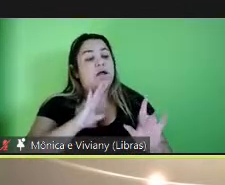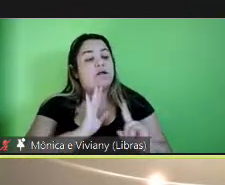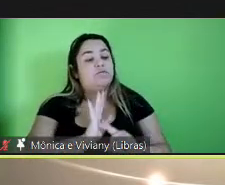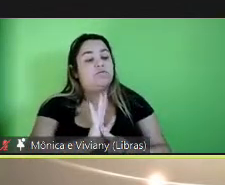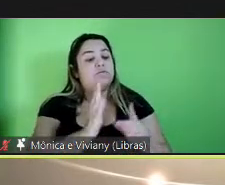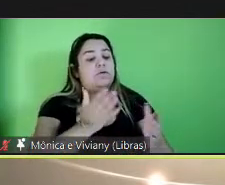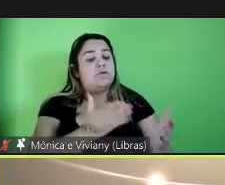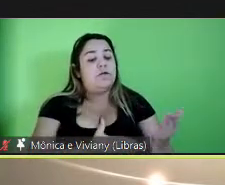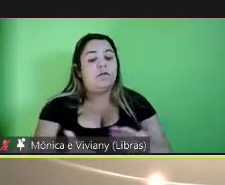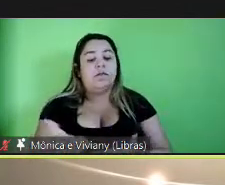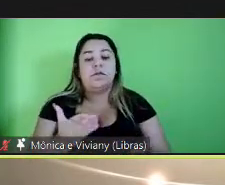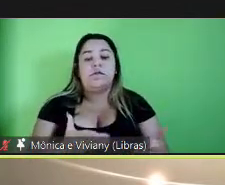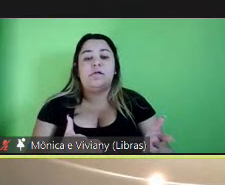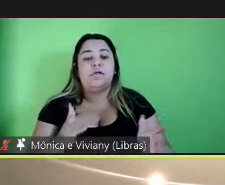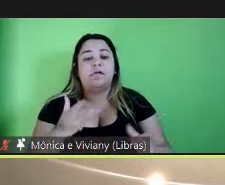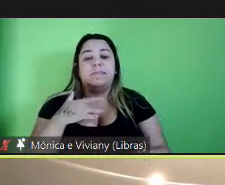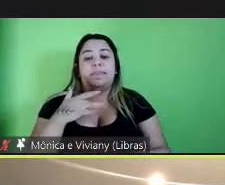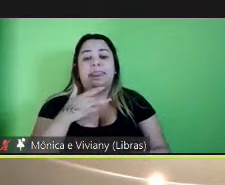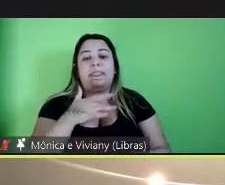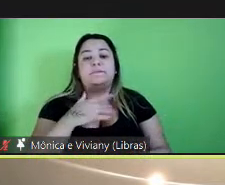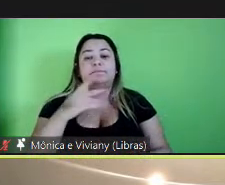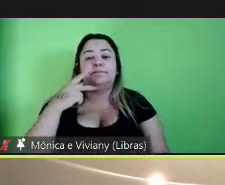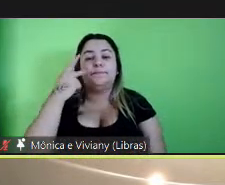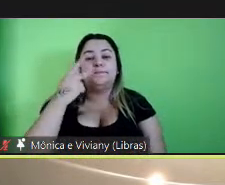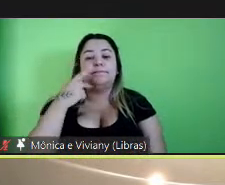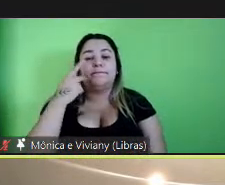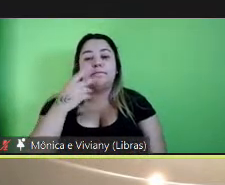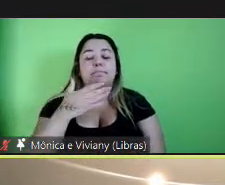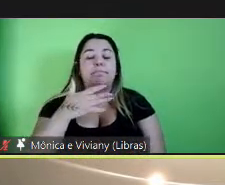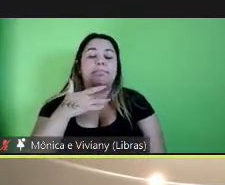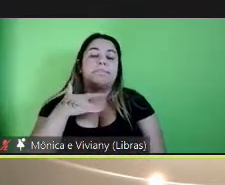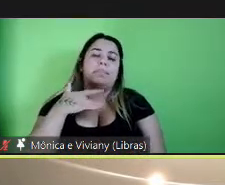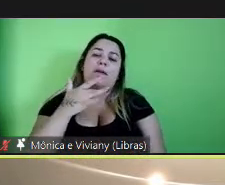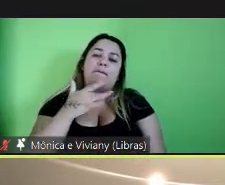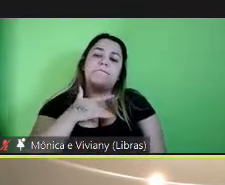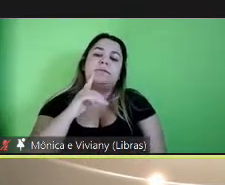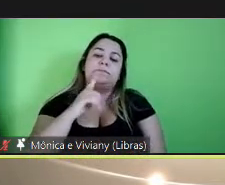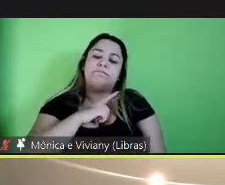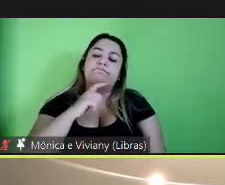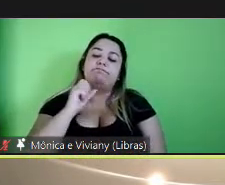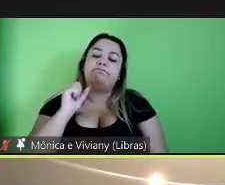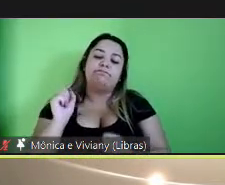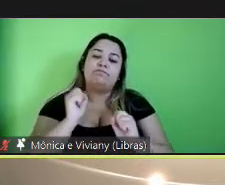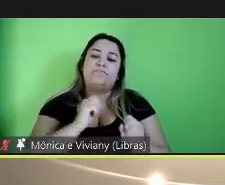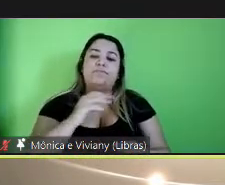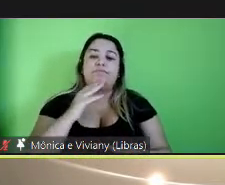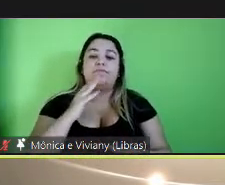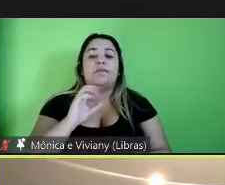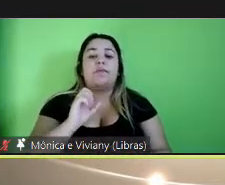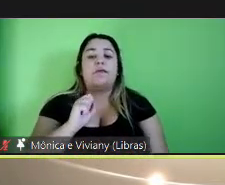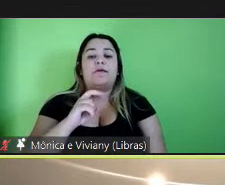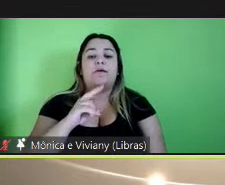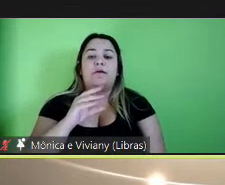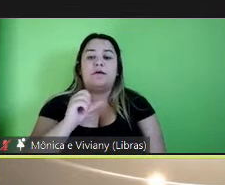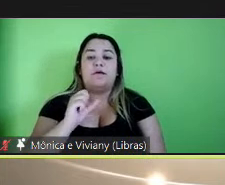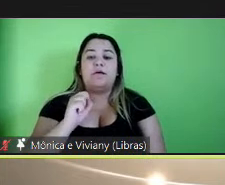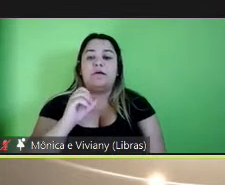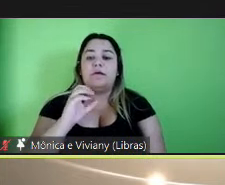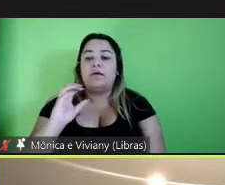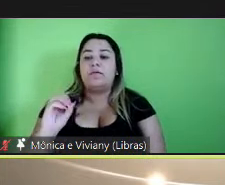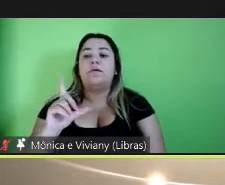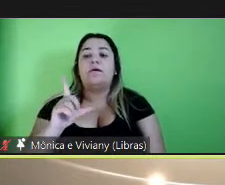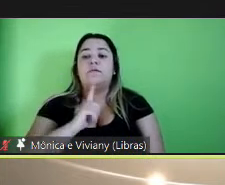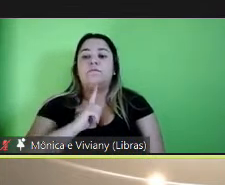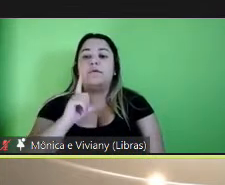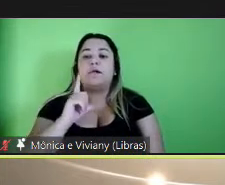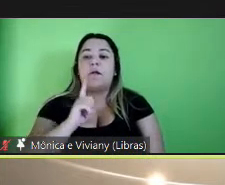traditional policy approaches as well. And we were able to successfully control the proliferation of new hot food takeaways in areas of really high